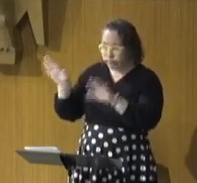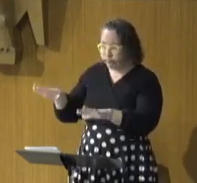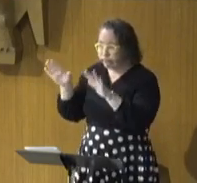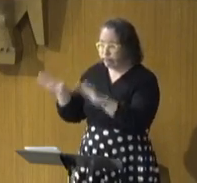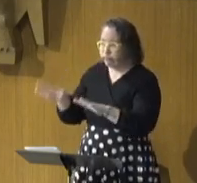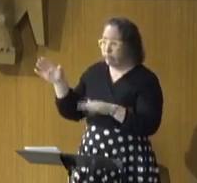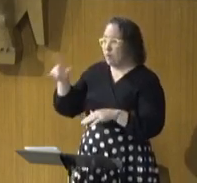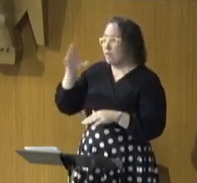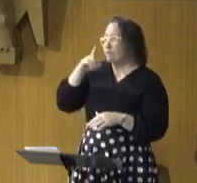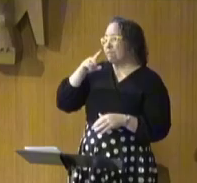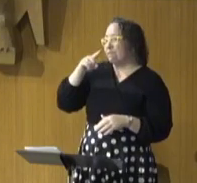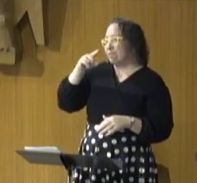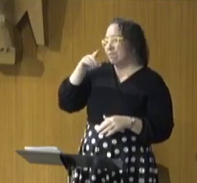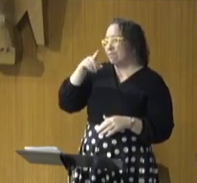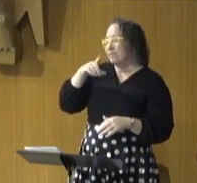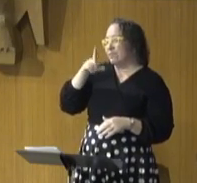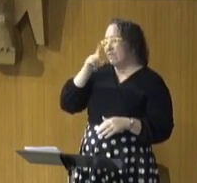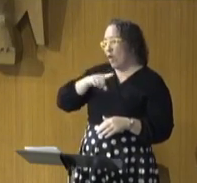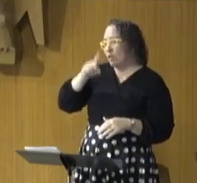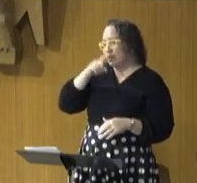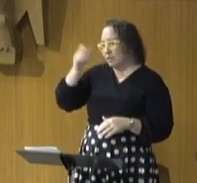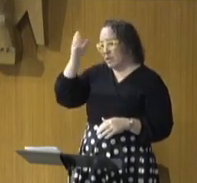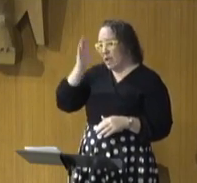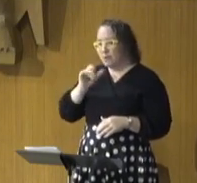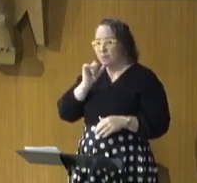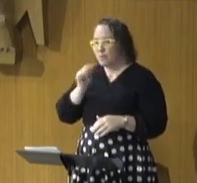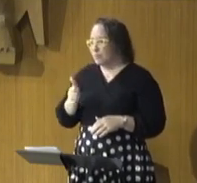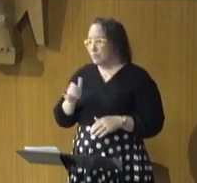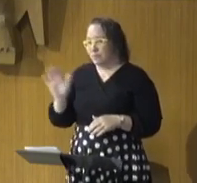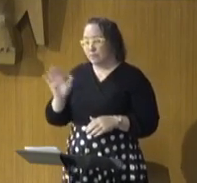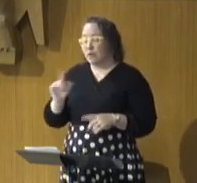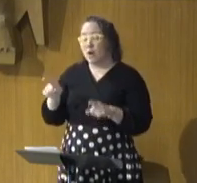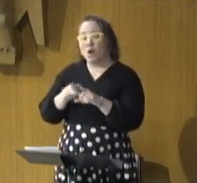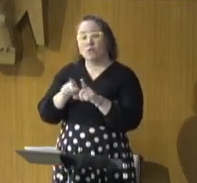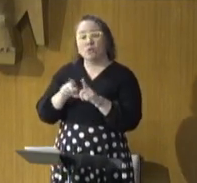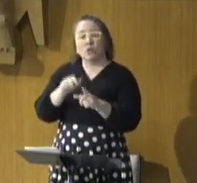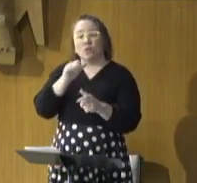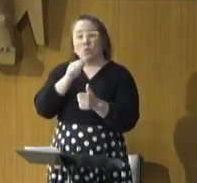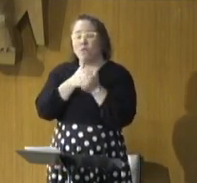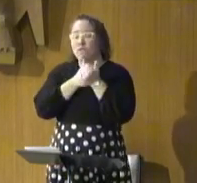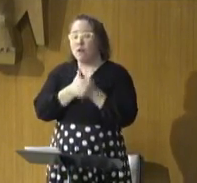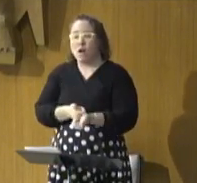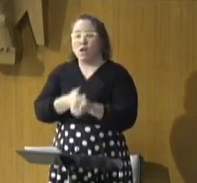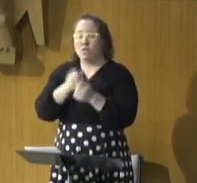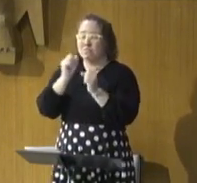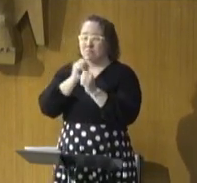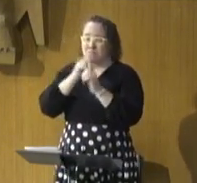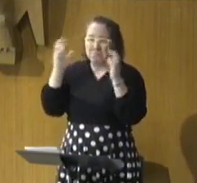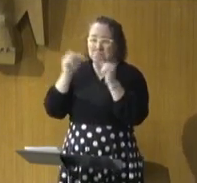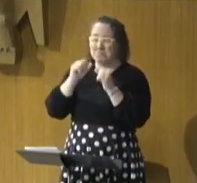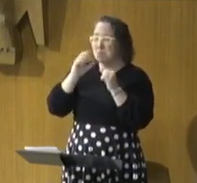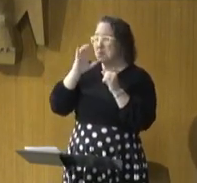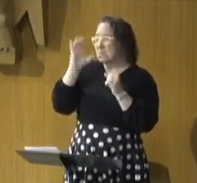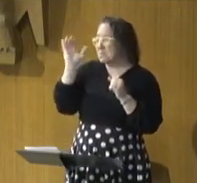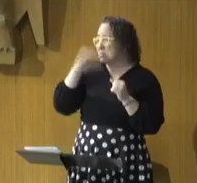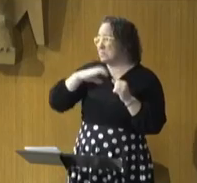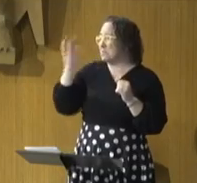false gods. And they certainly will not be bowing down to the ridiculous golden statue that he's made of himself.